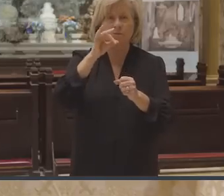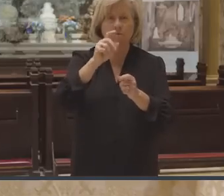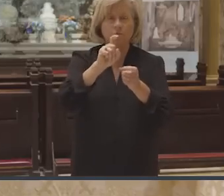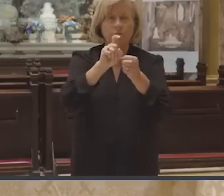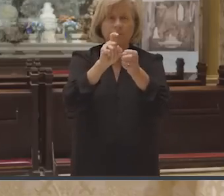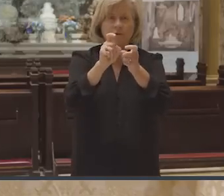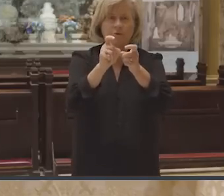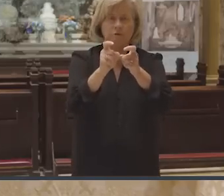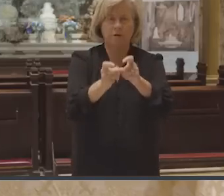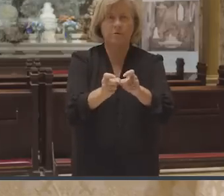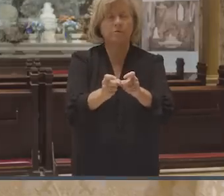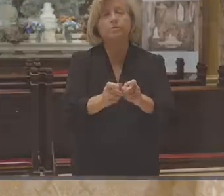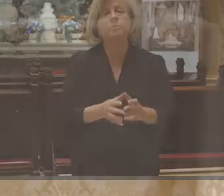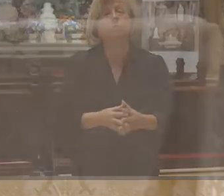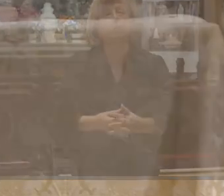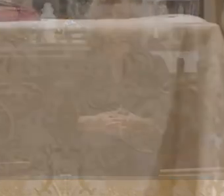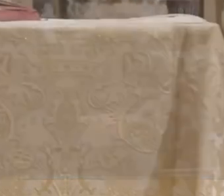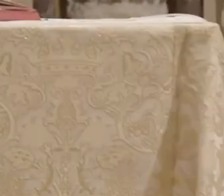be healed.